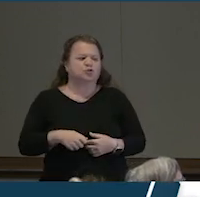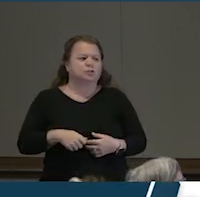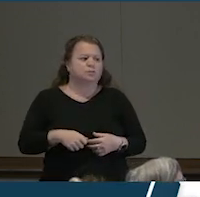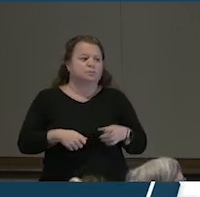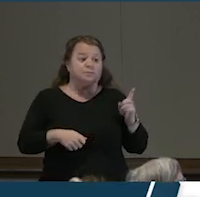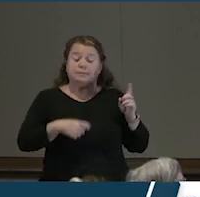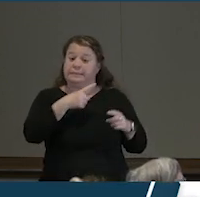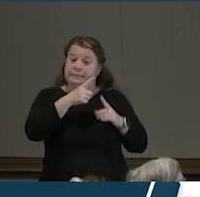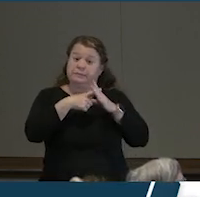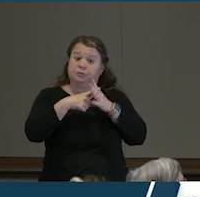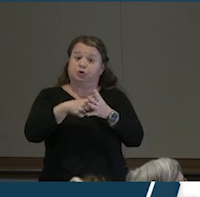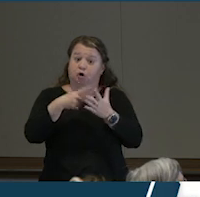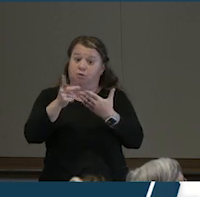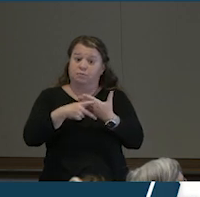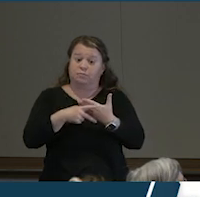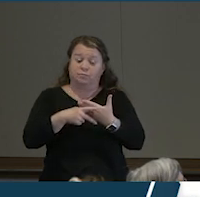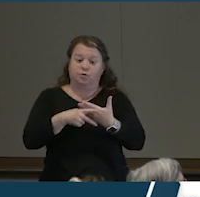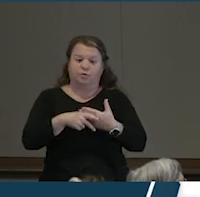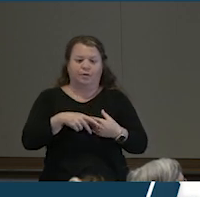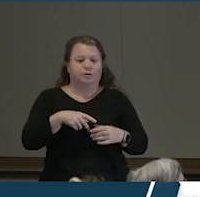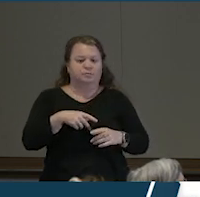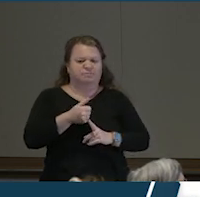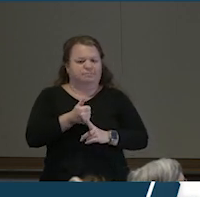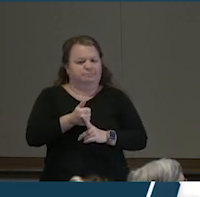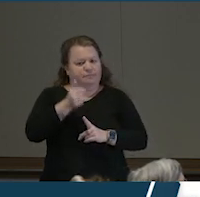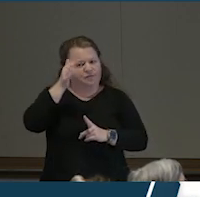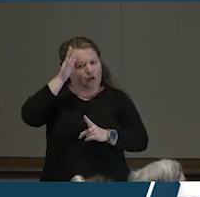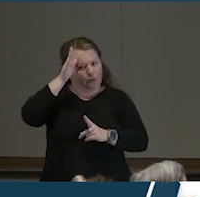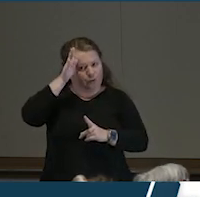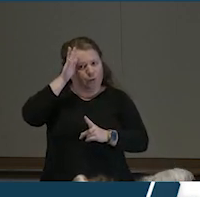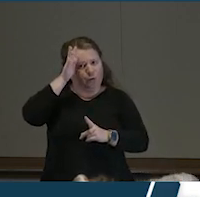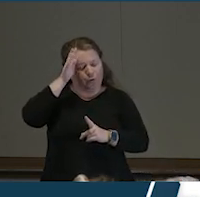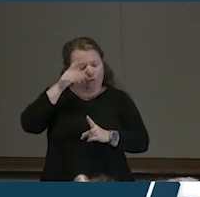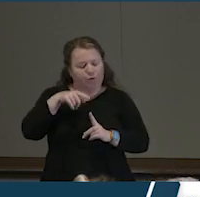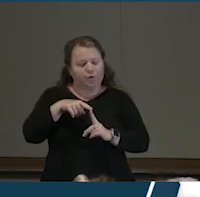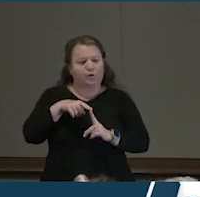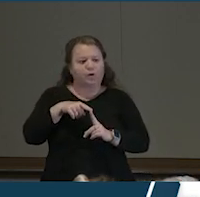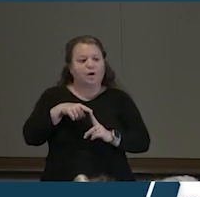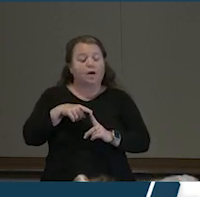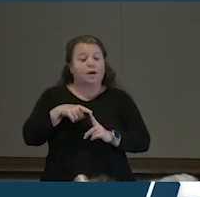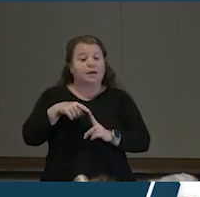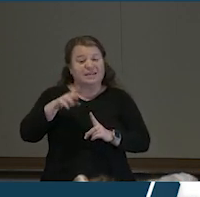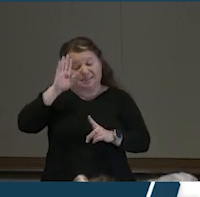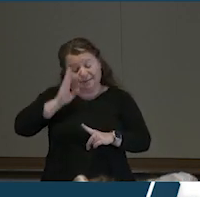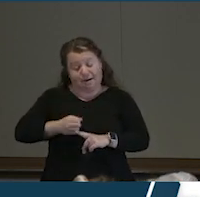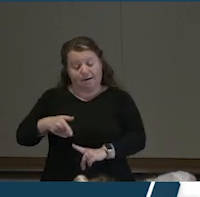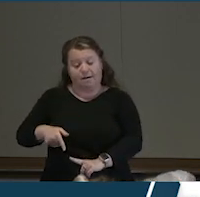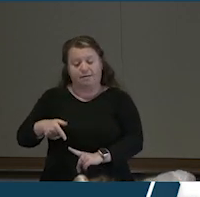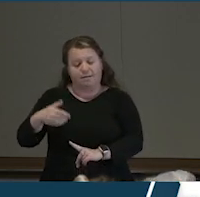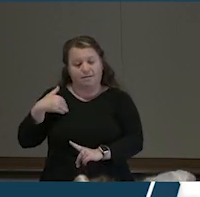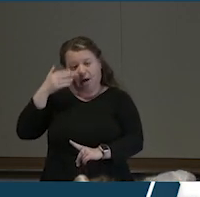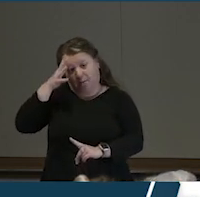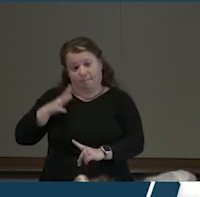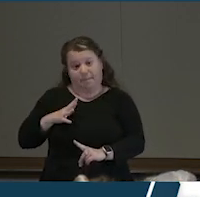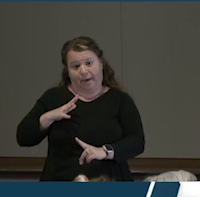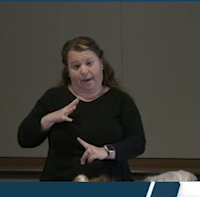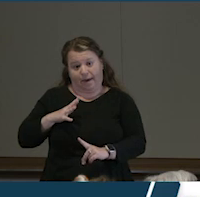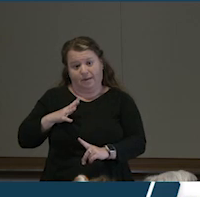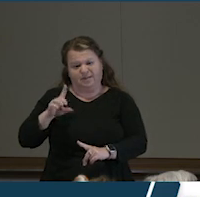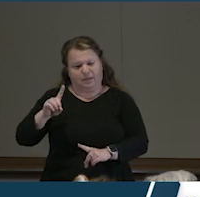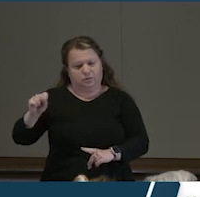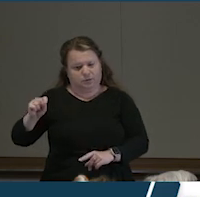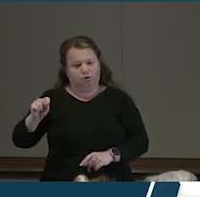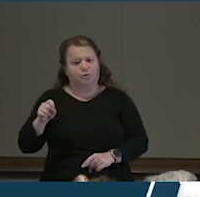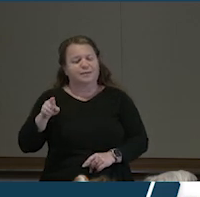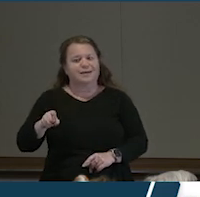who started that. He is a dad of a young man who has Down syndrome. His wife is amazing,